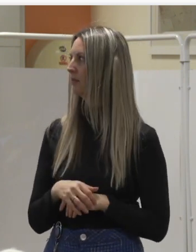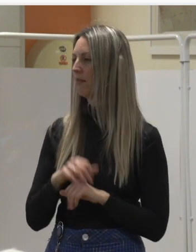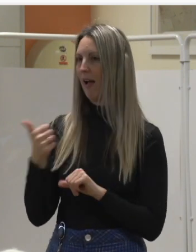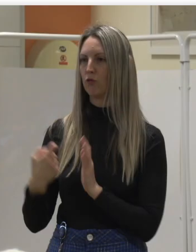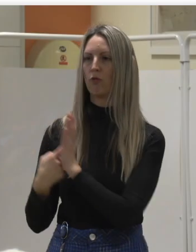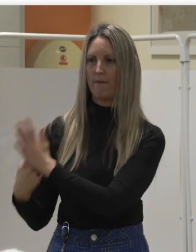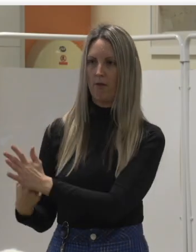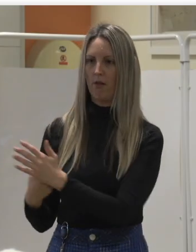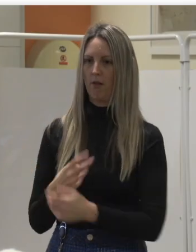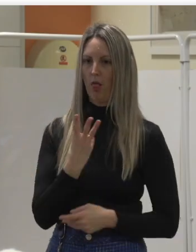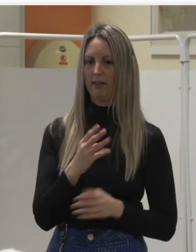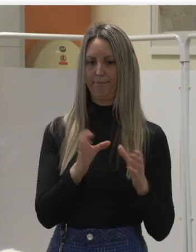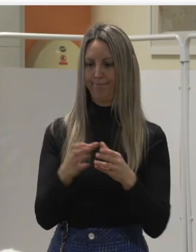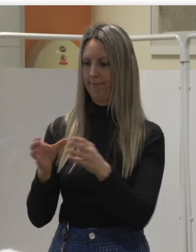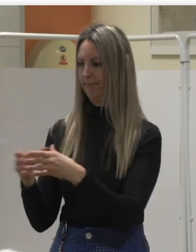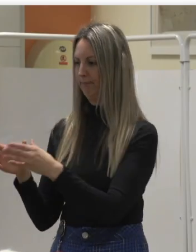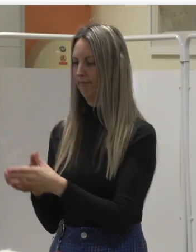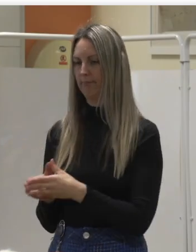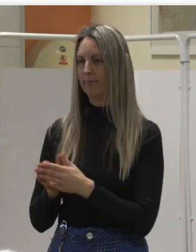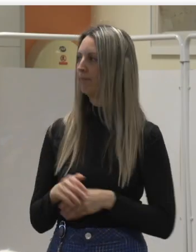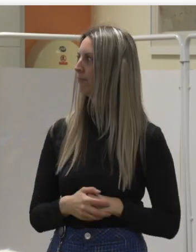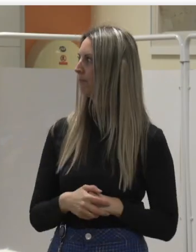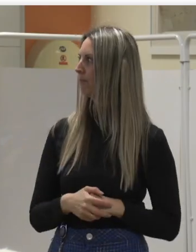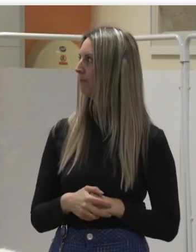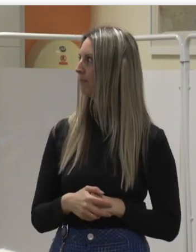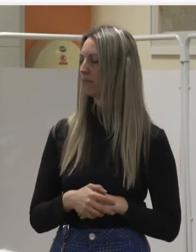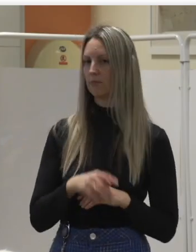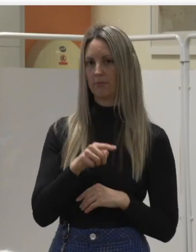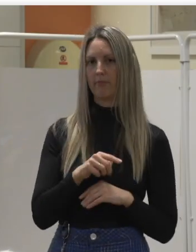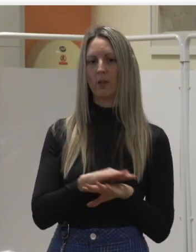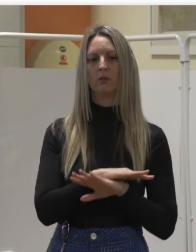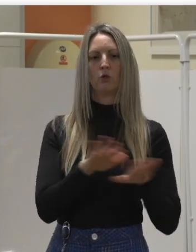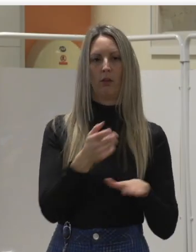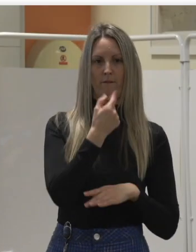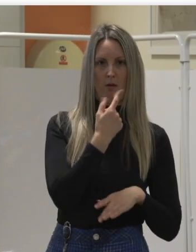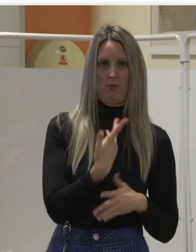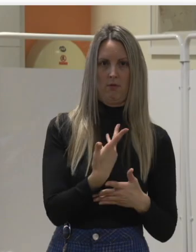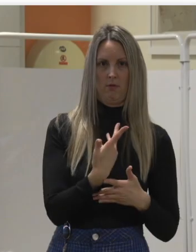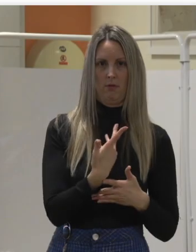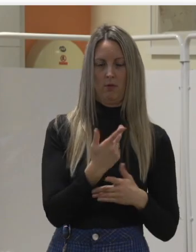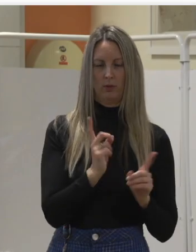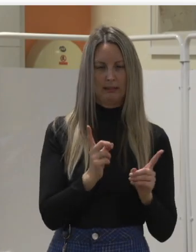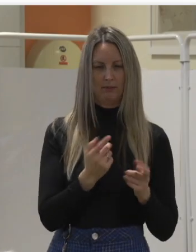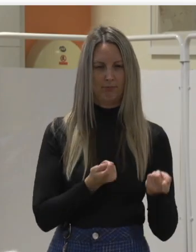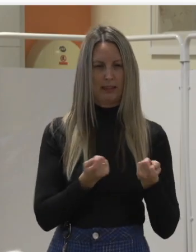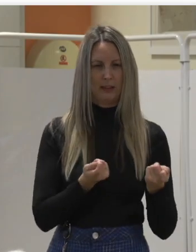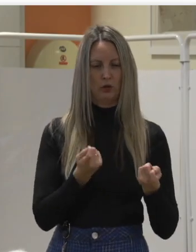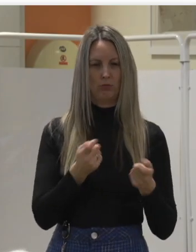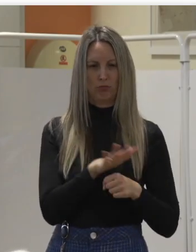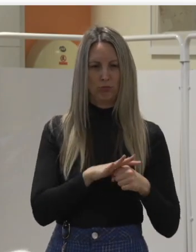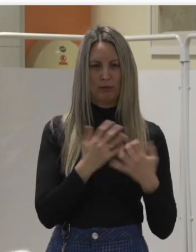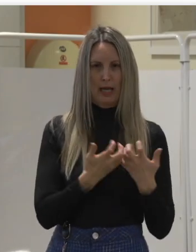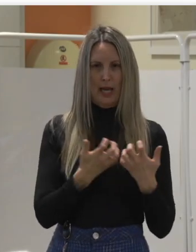Okay, what are the non-pharmacological symptoms as ways to manage it? So the cornerstone